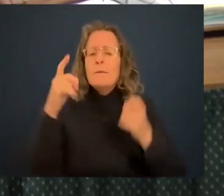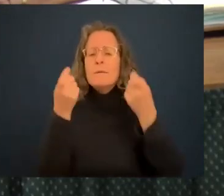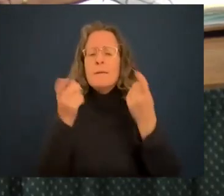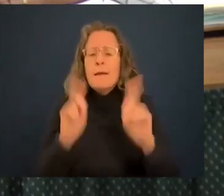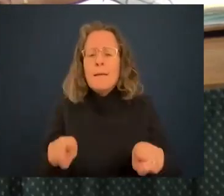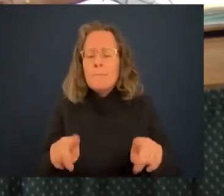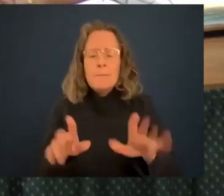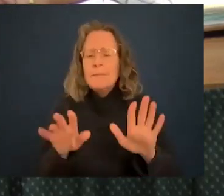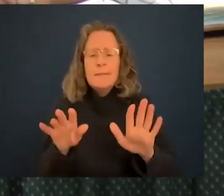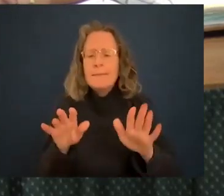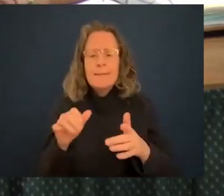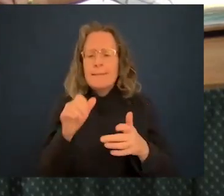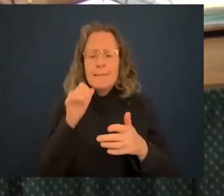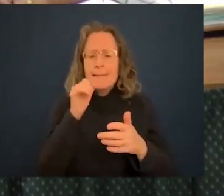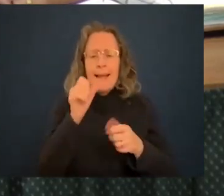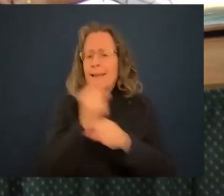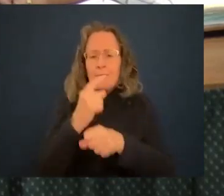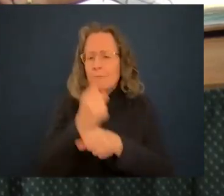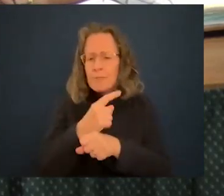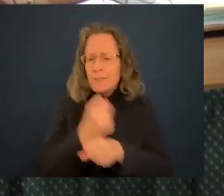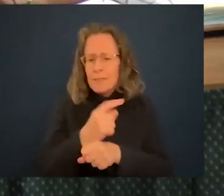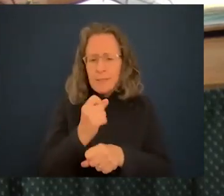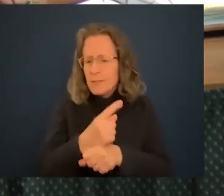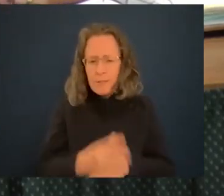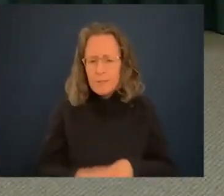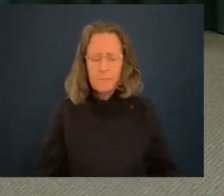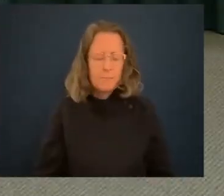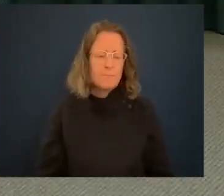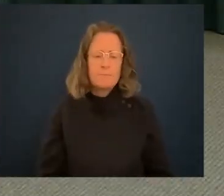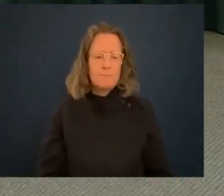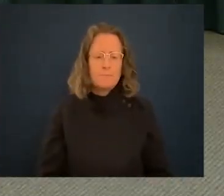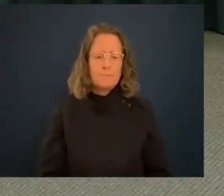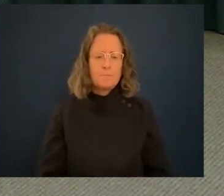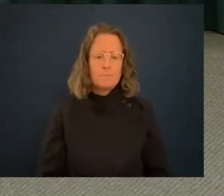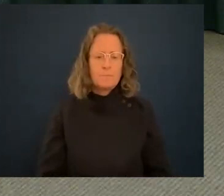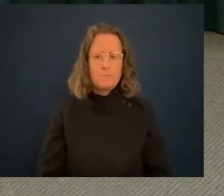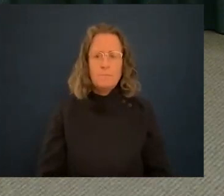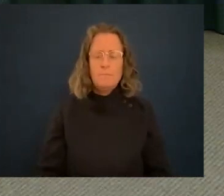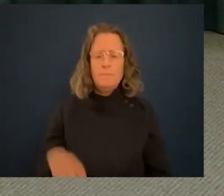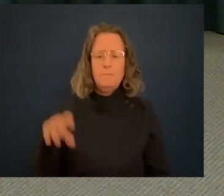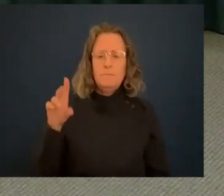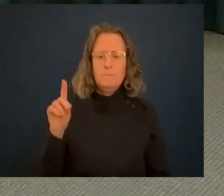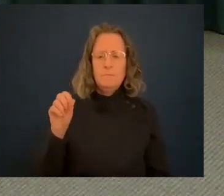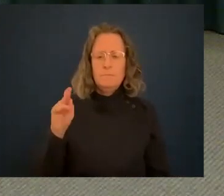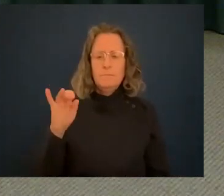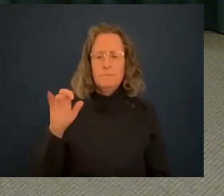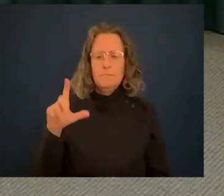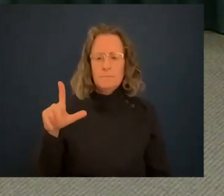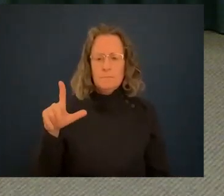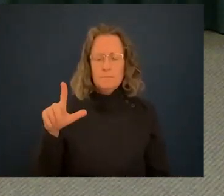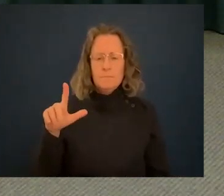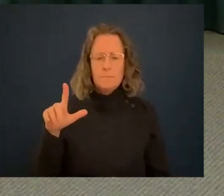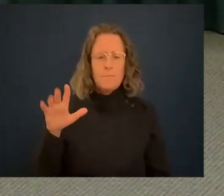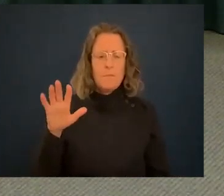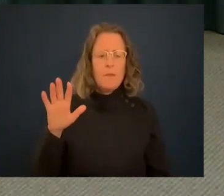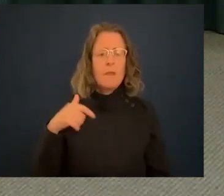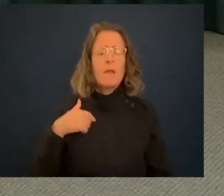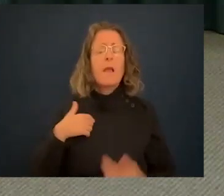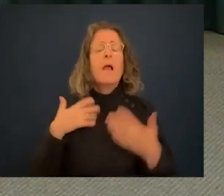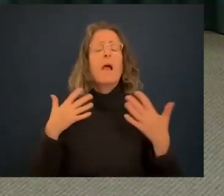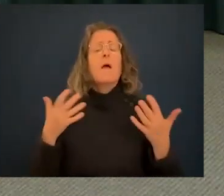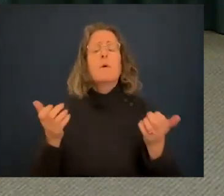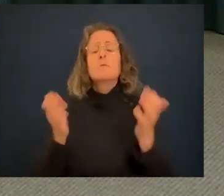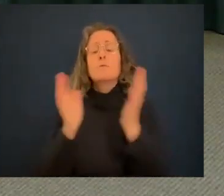okay let's hear from uh yeah uh Daniel I I was actually going to ask Joan because I feel like John has made a very clear case